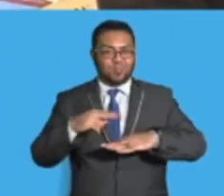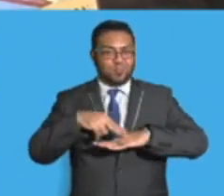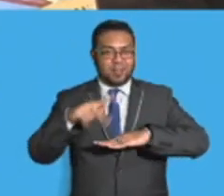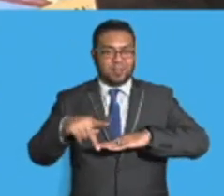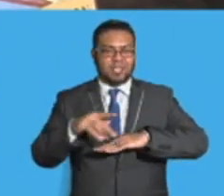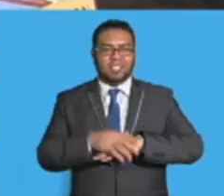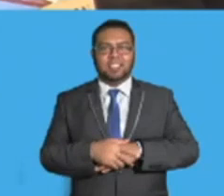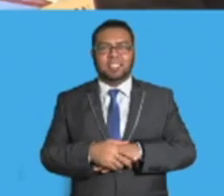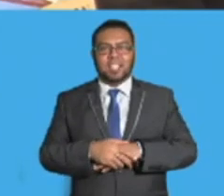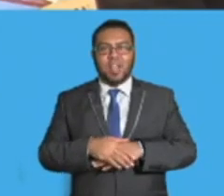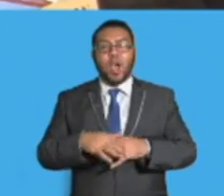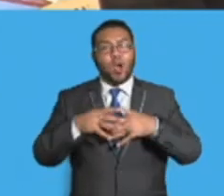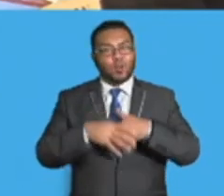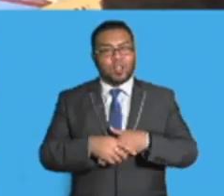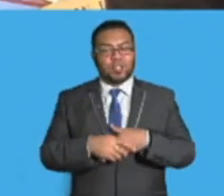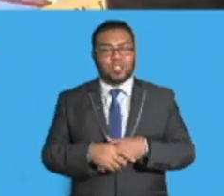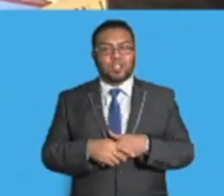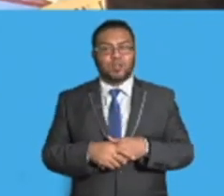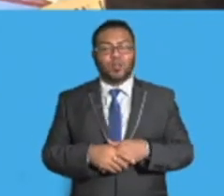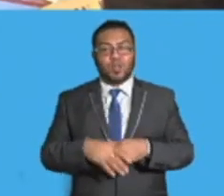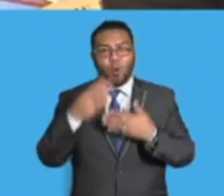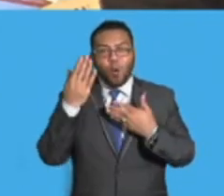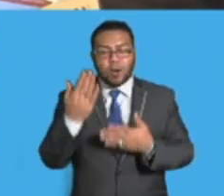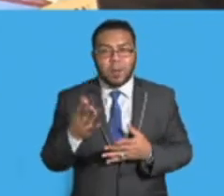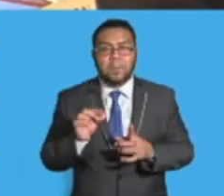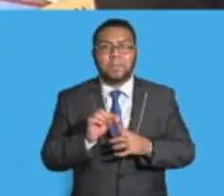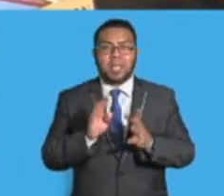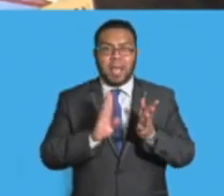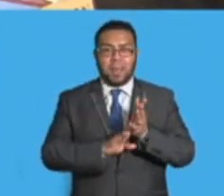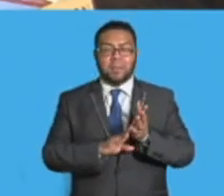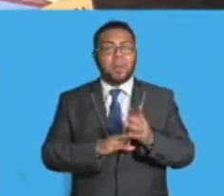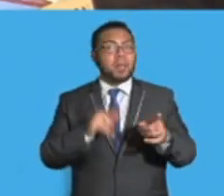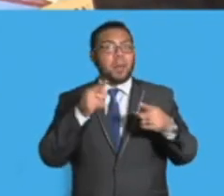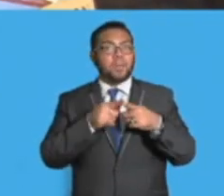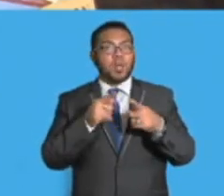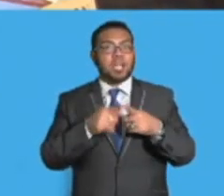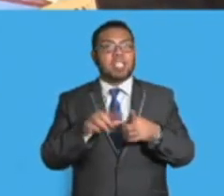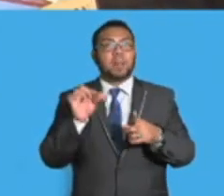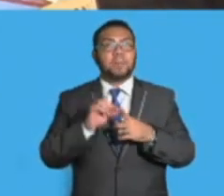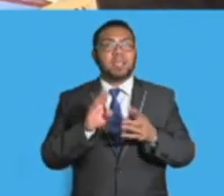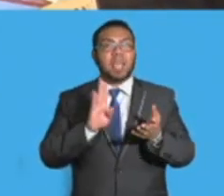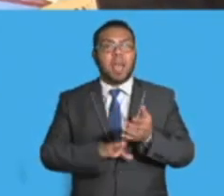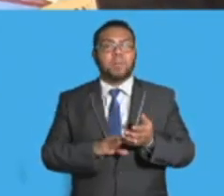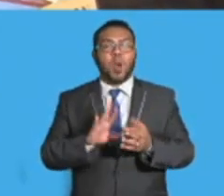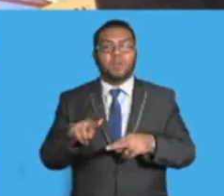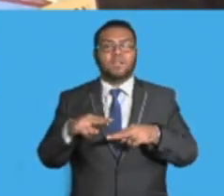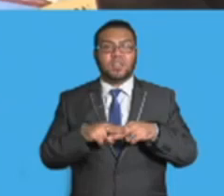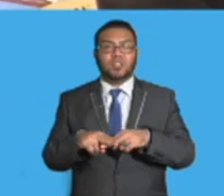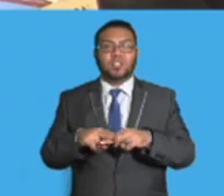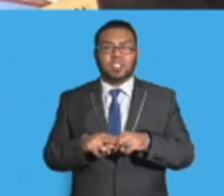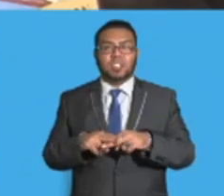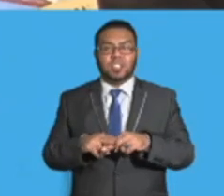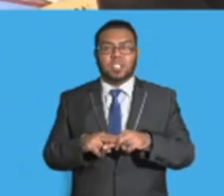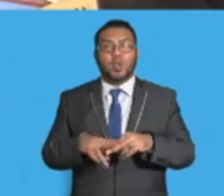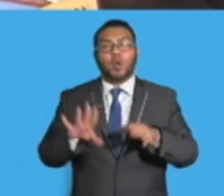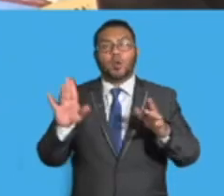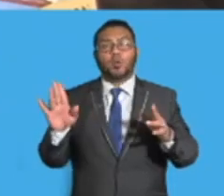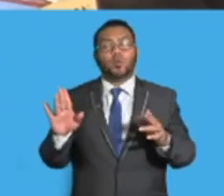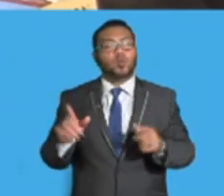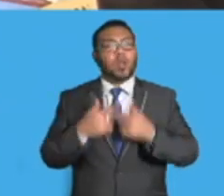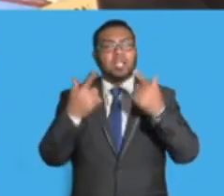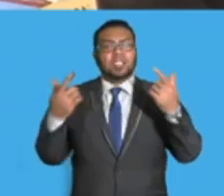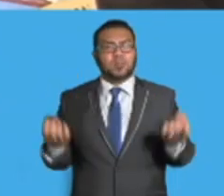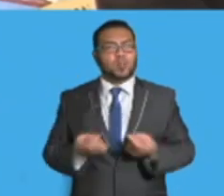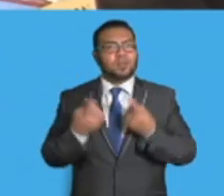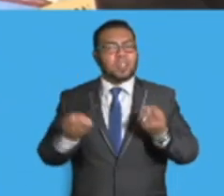Congratulations to our Honourable Prime Minister for being appointed as Prime Minister of Fiji. You are a great motivator to us all, and